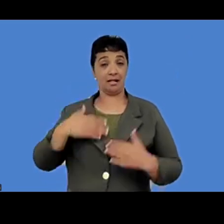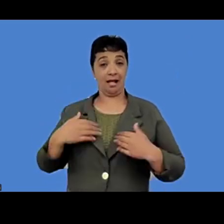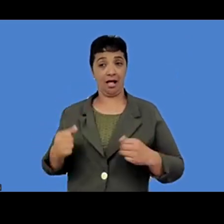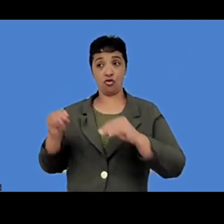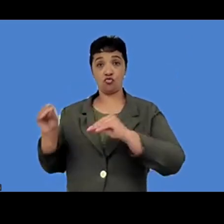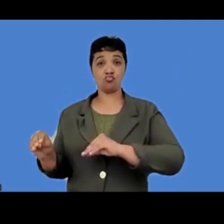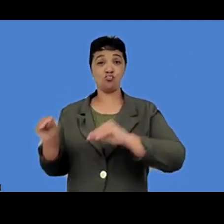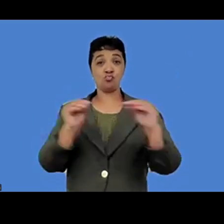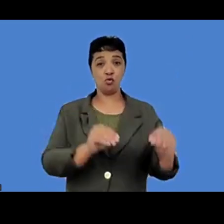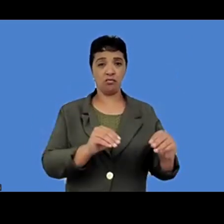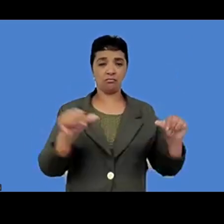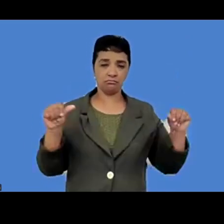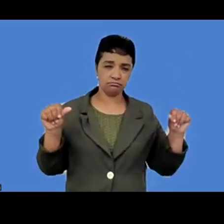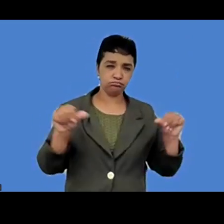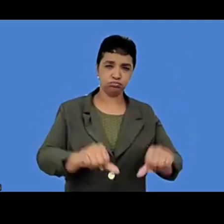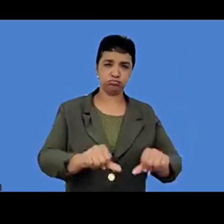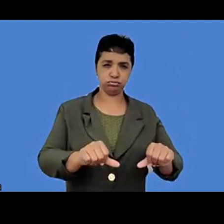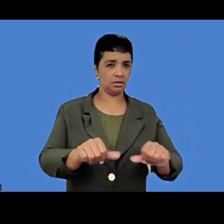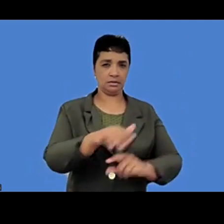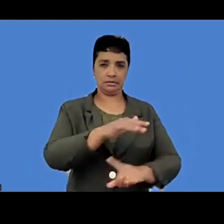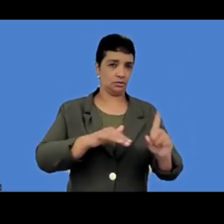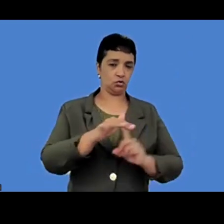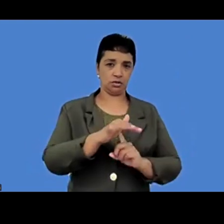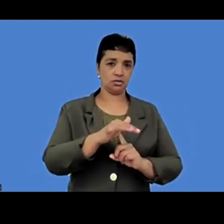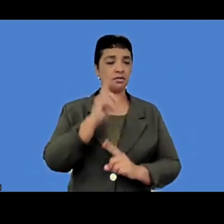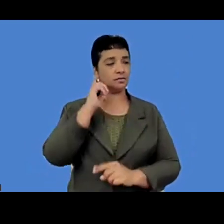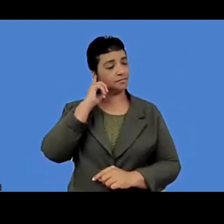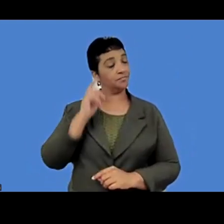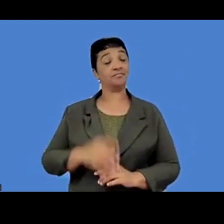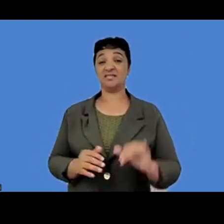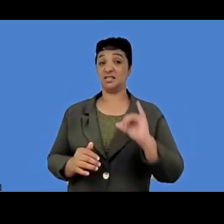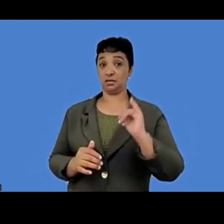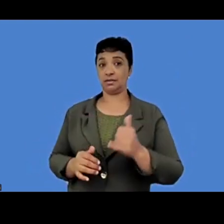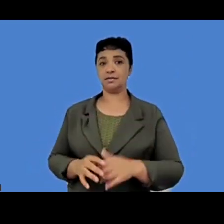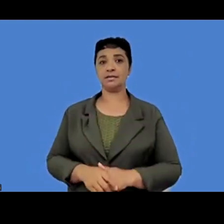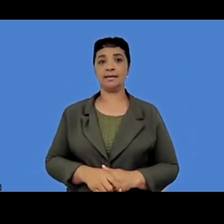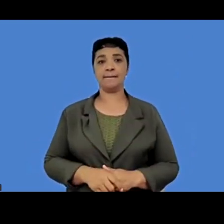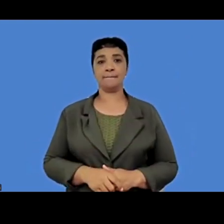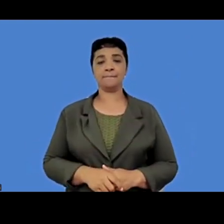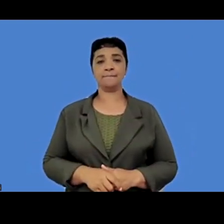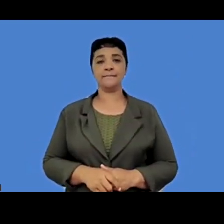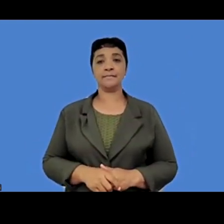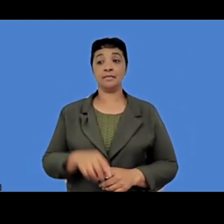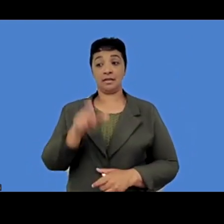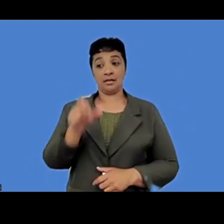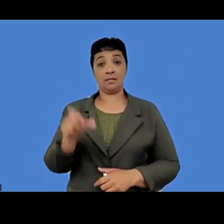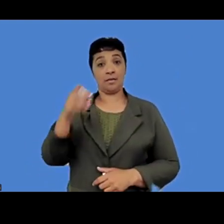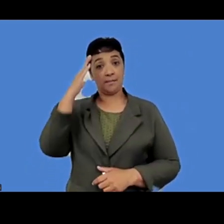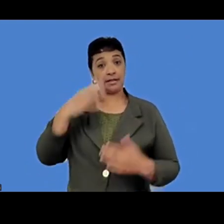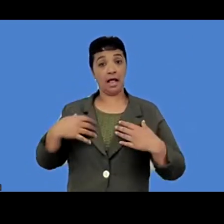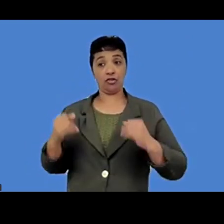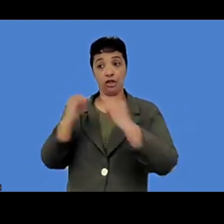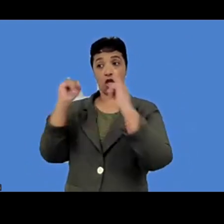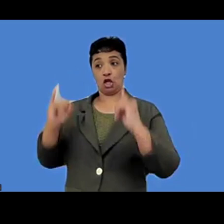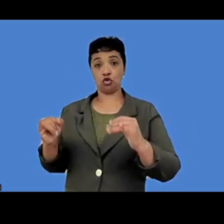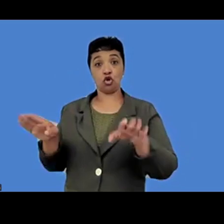conditions. Yes, exactly. That instead of transferring people from one